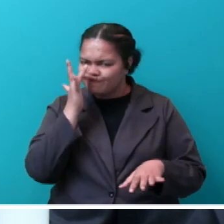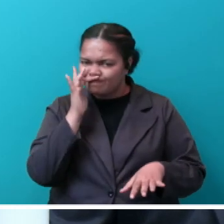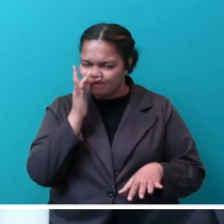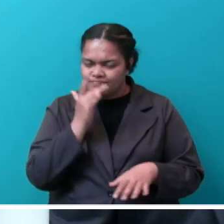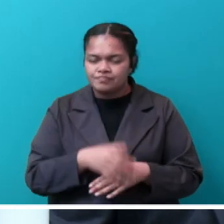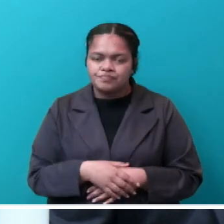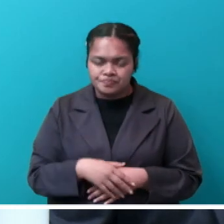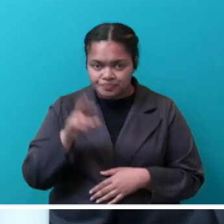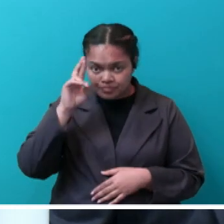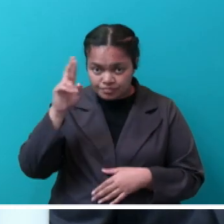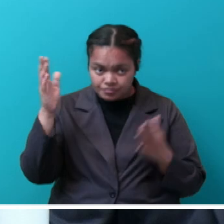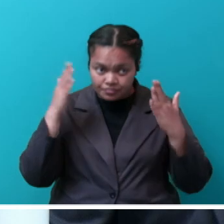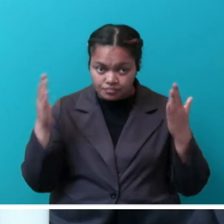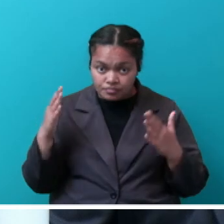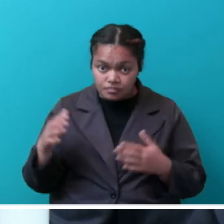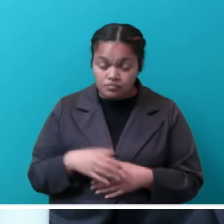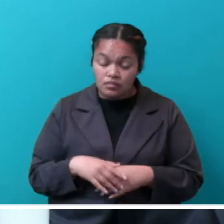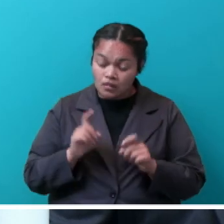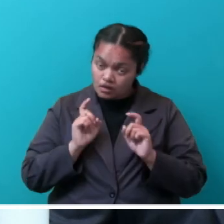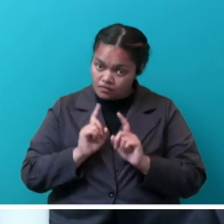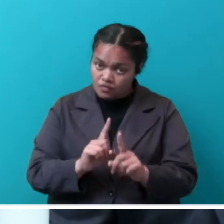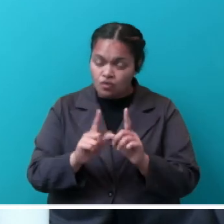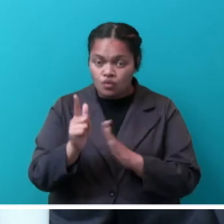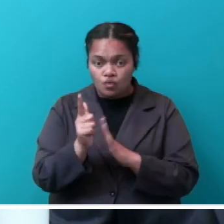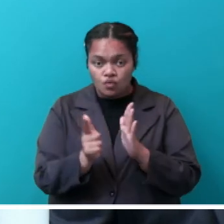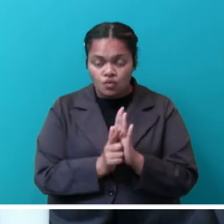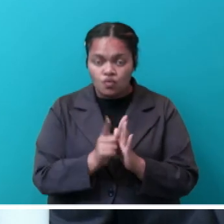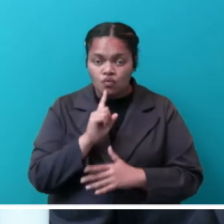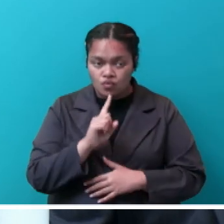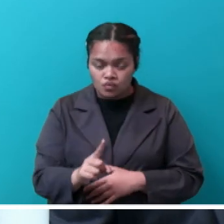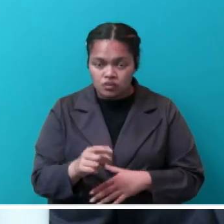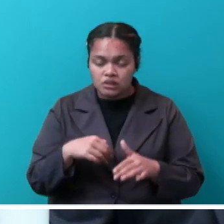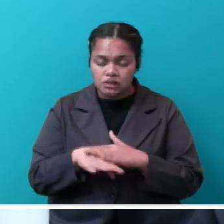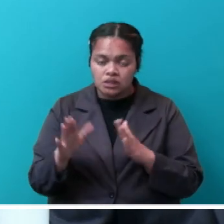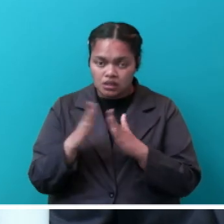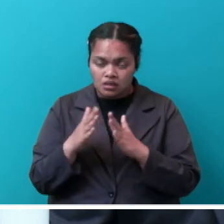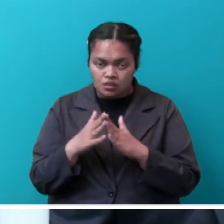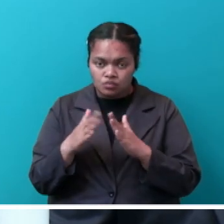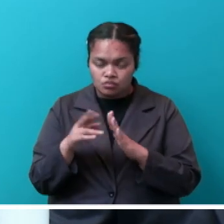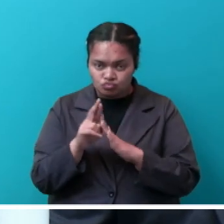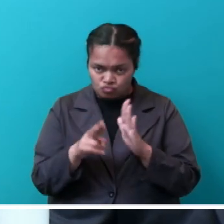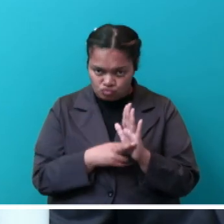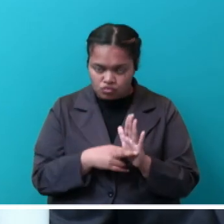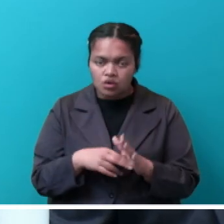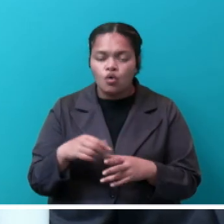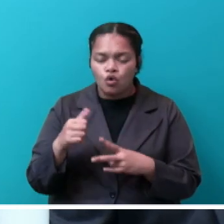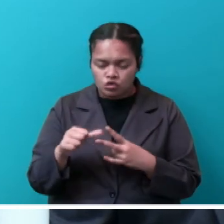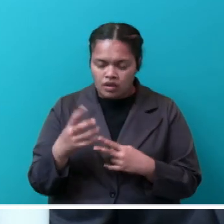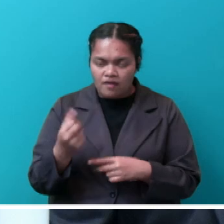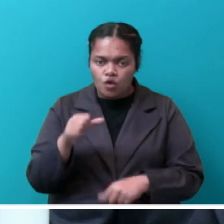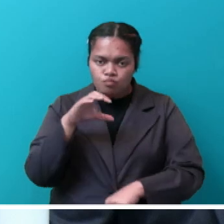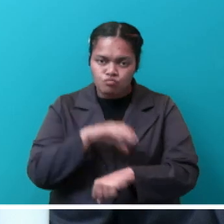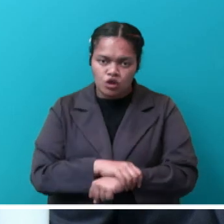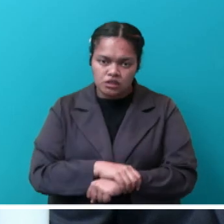The Speaker said also to maintain law and order in the town centre. There will also be a police post for the